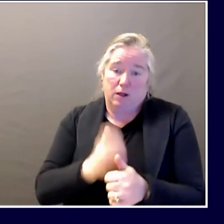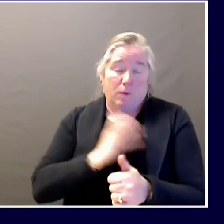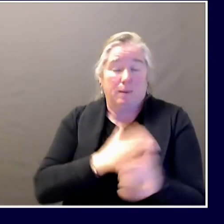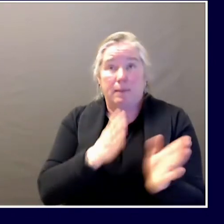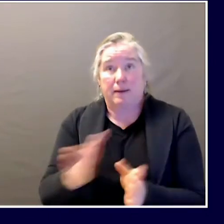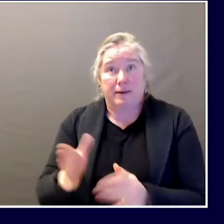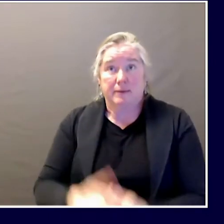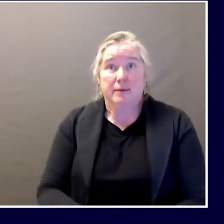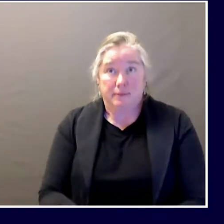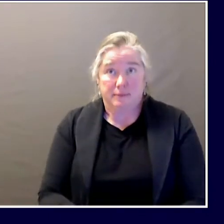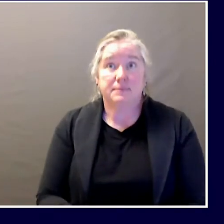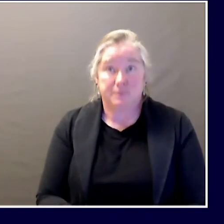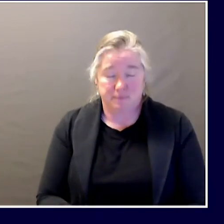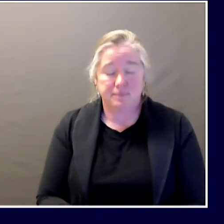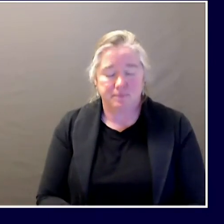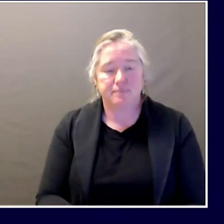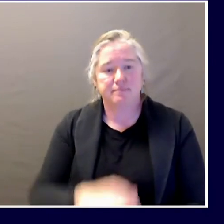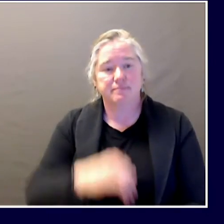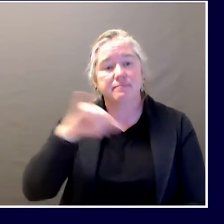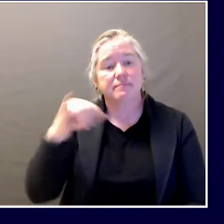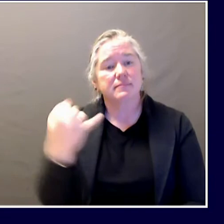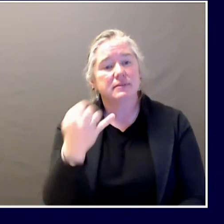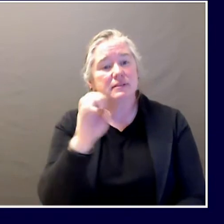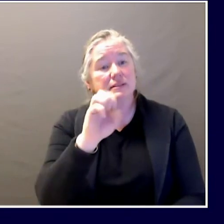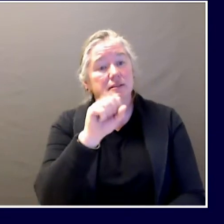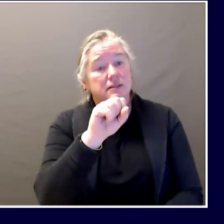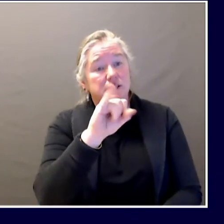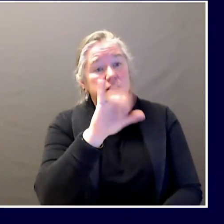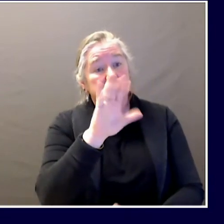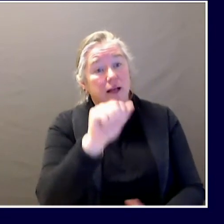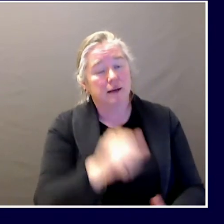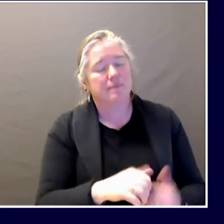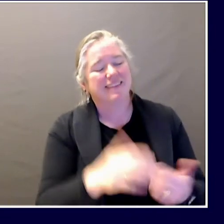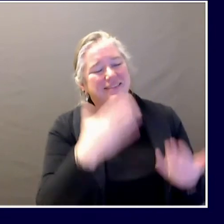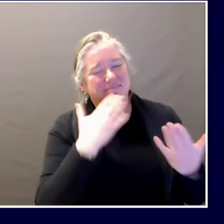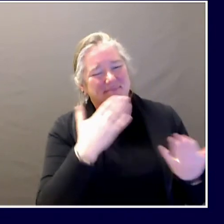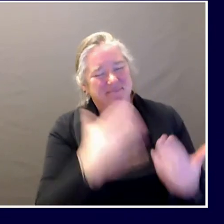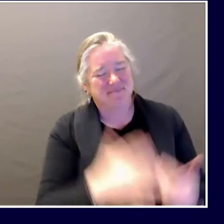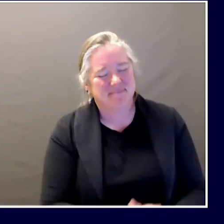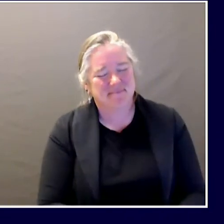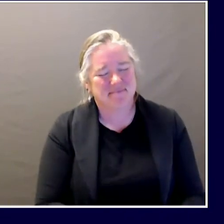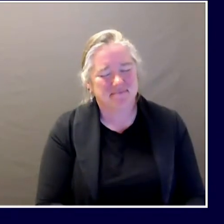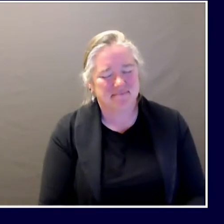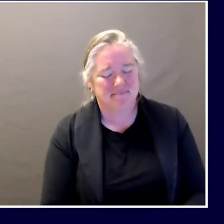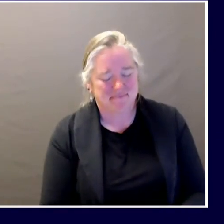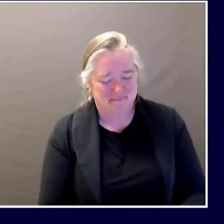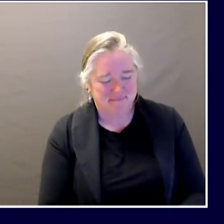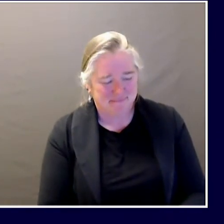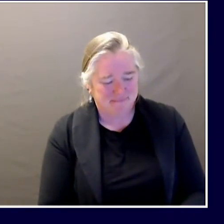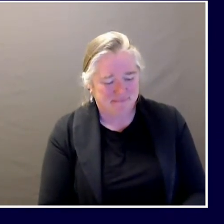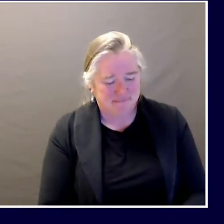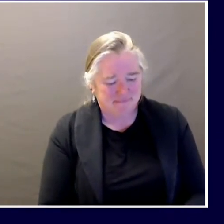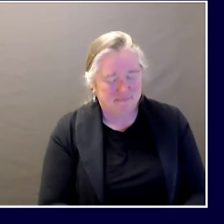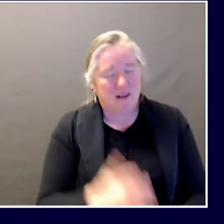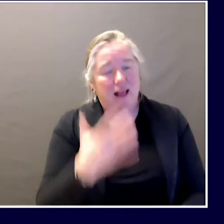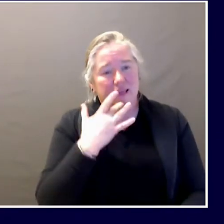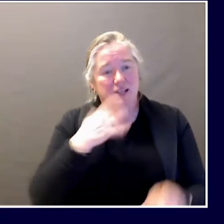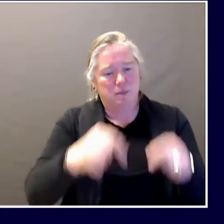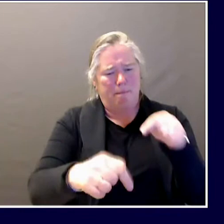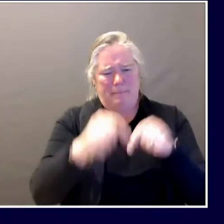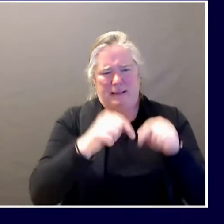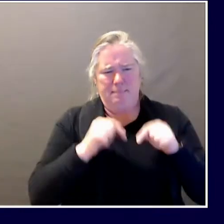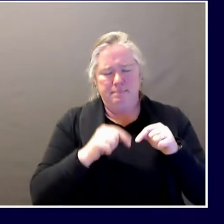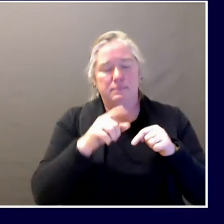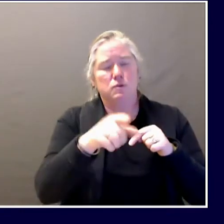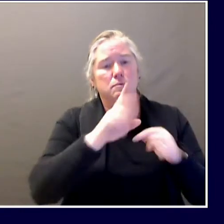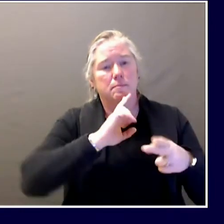We turn over to Jessica Piper next. Thank you, Dr. Shah. I wanted to back up a little bit. You went over some of